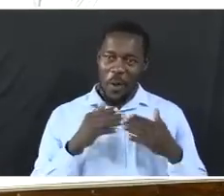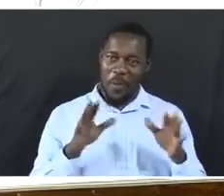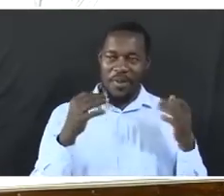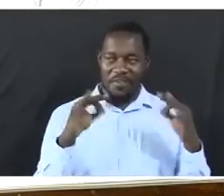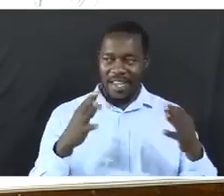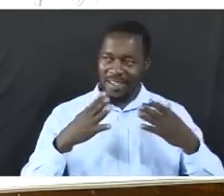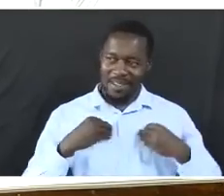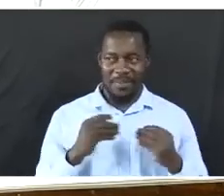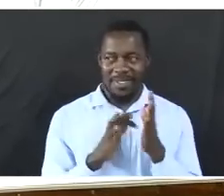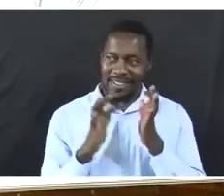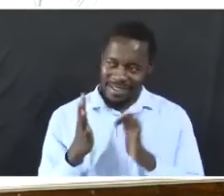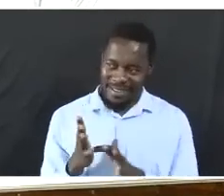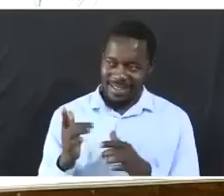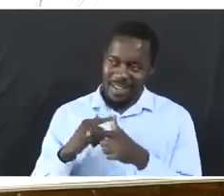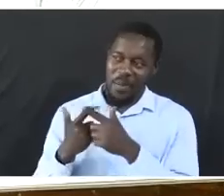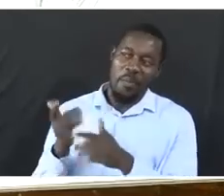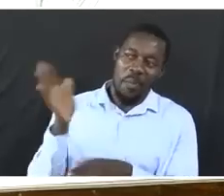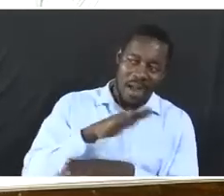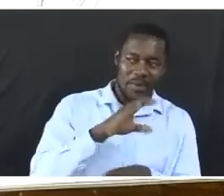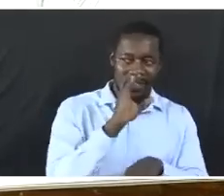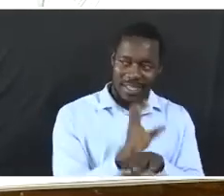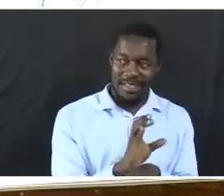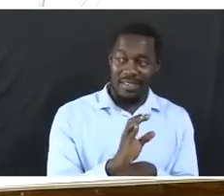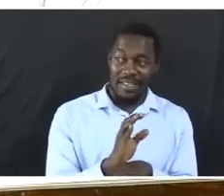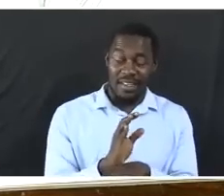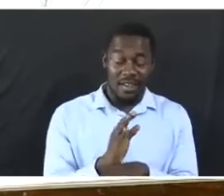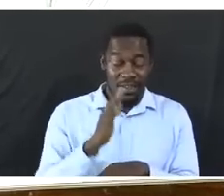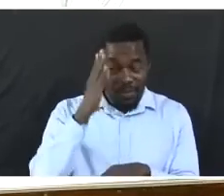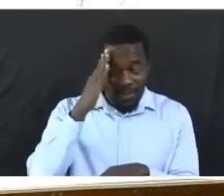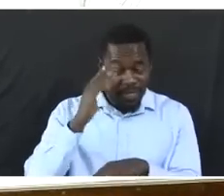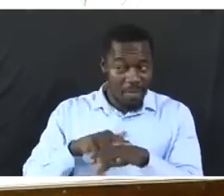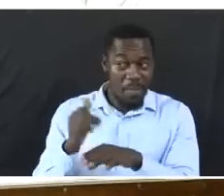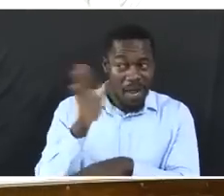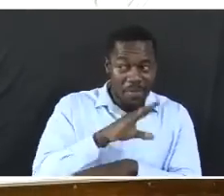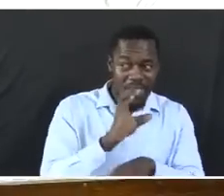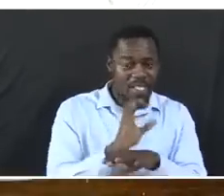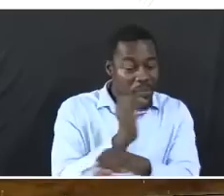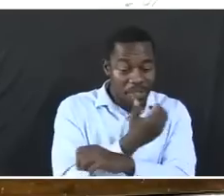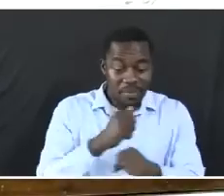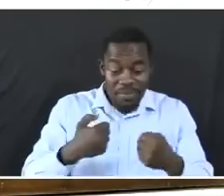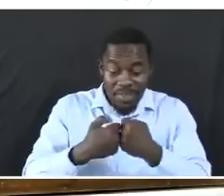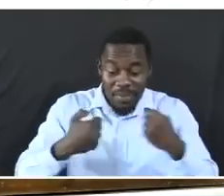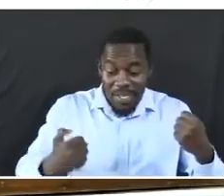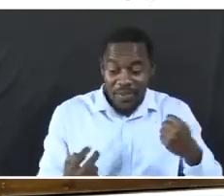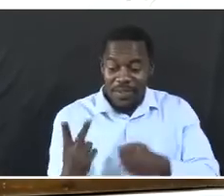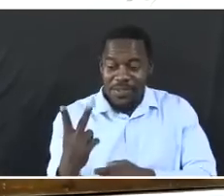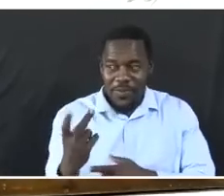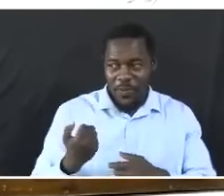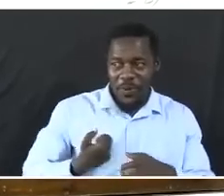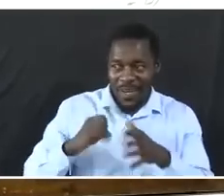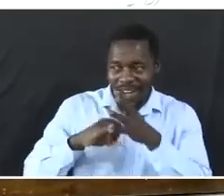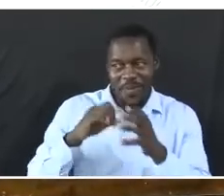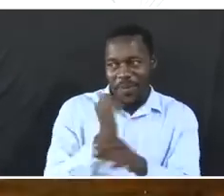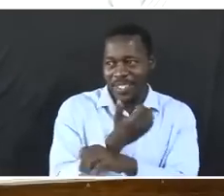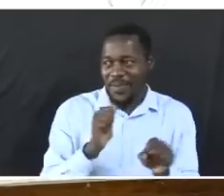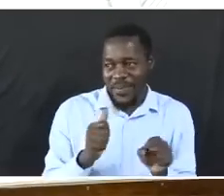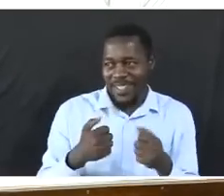partake of the Holy Communion, what we are saying is that we are sanctioning